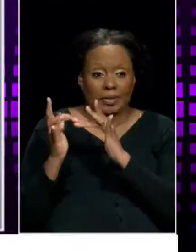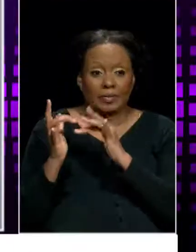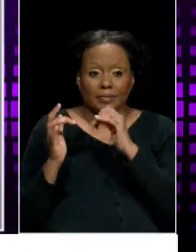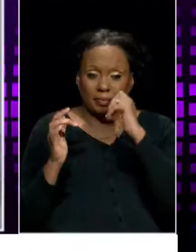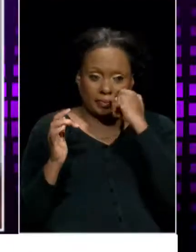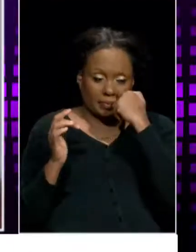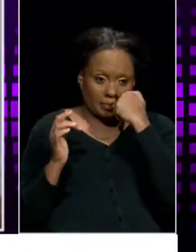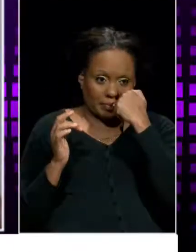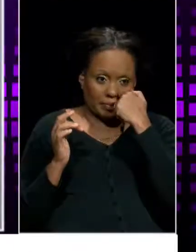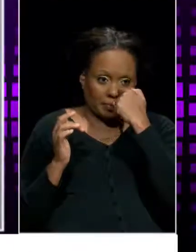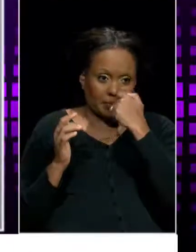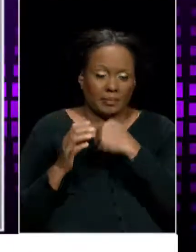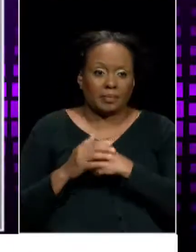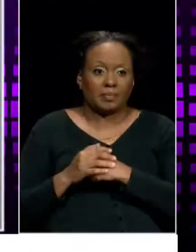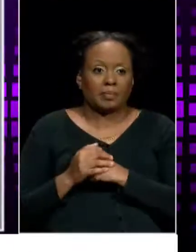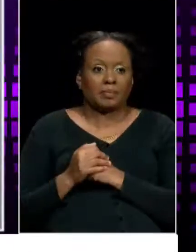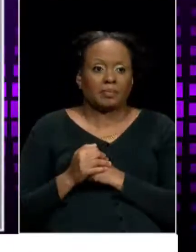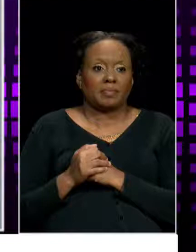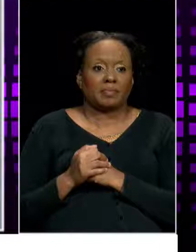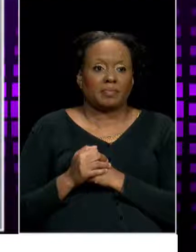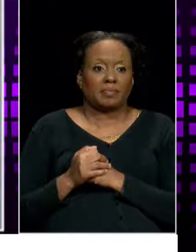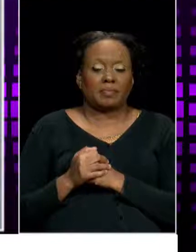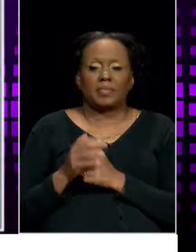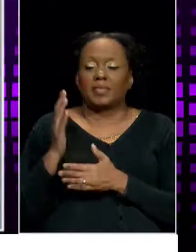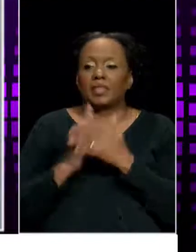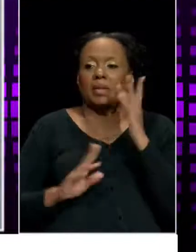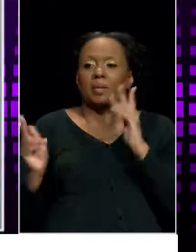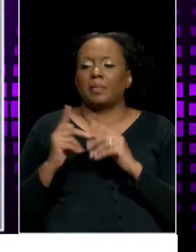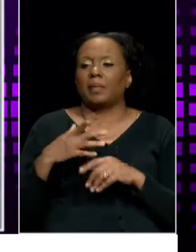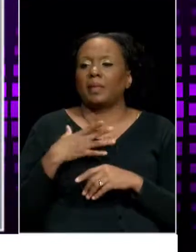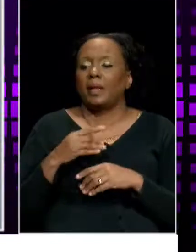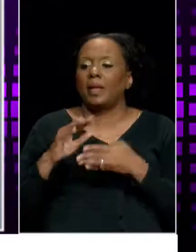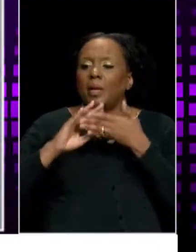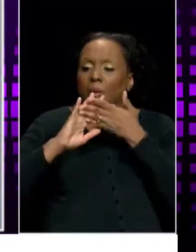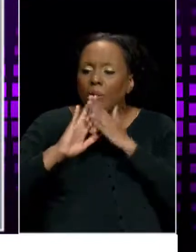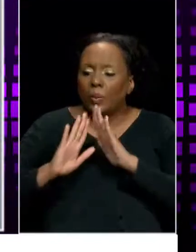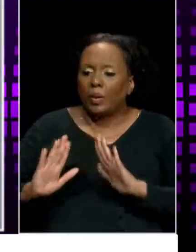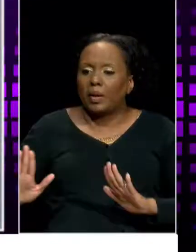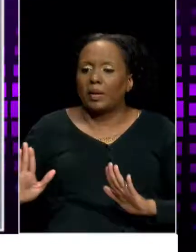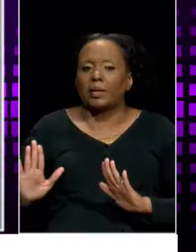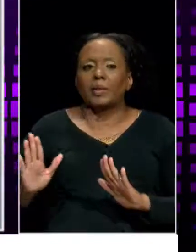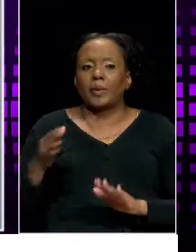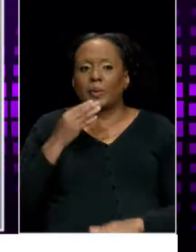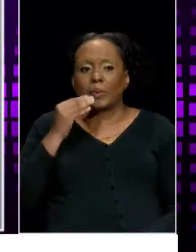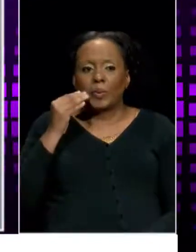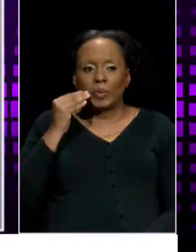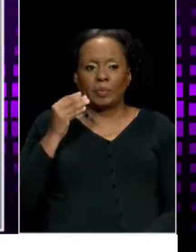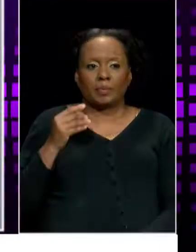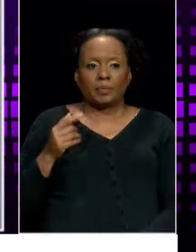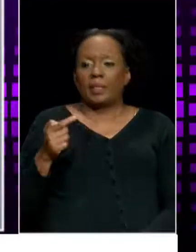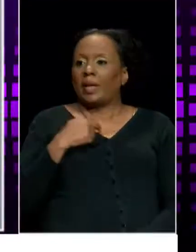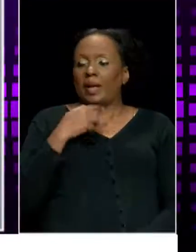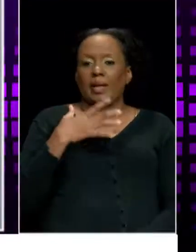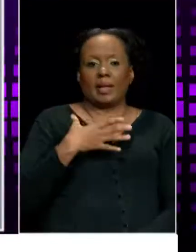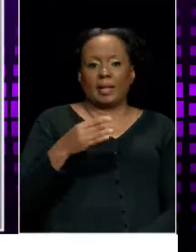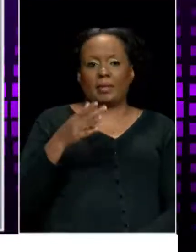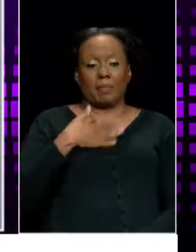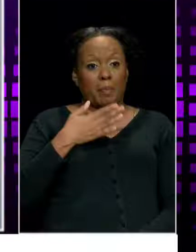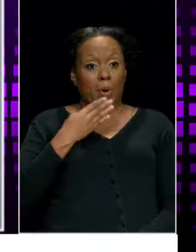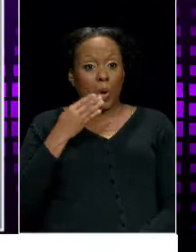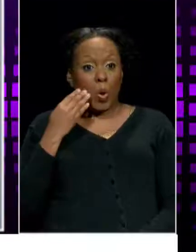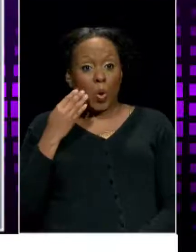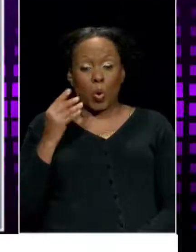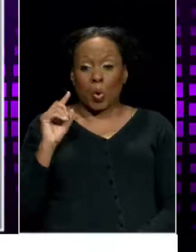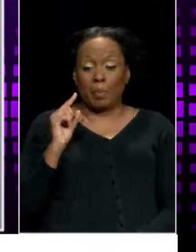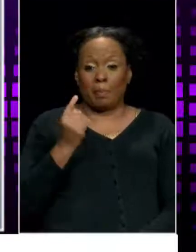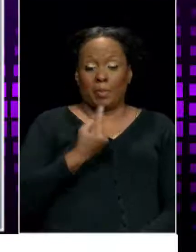know, they like the comfort of their own home. They like quiet. They like noise. I, for one, I like being here alone because I find that I